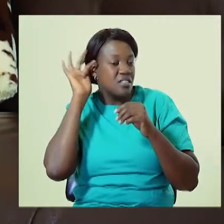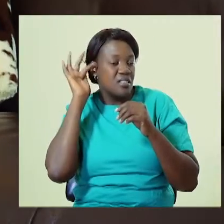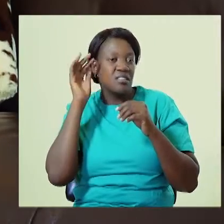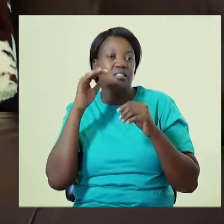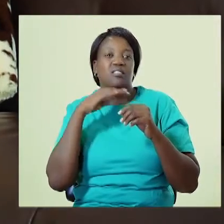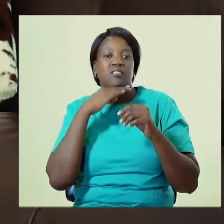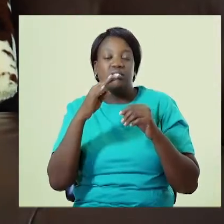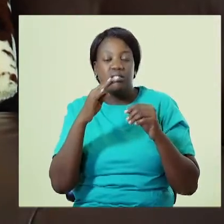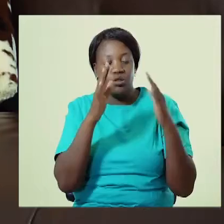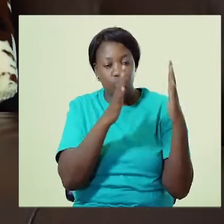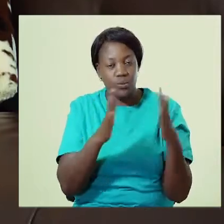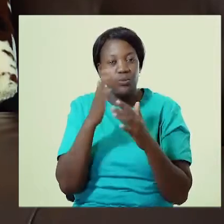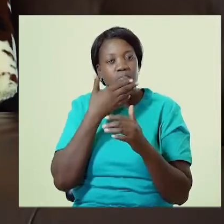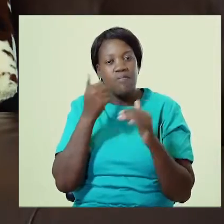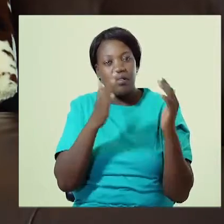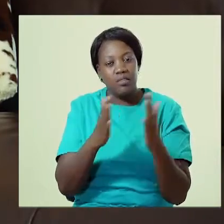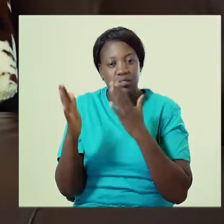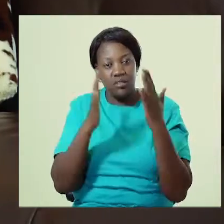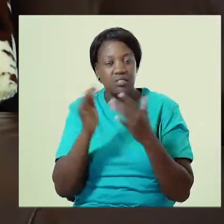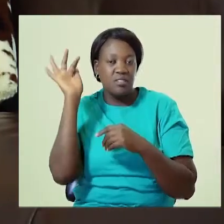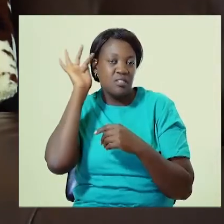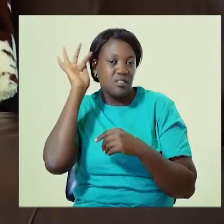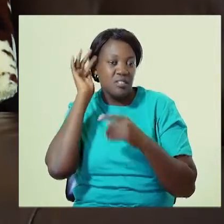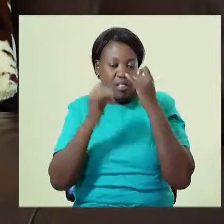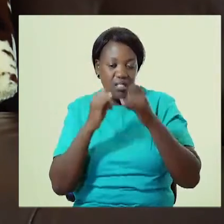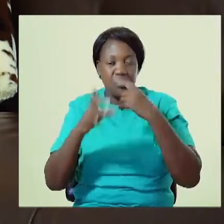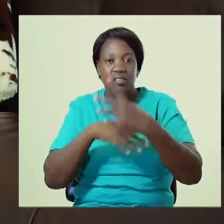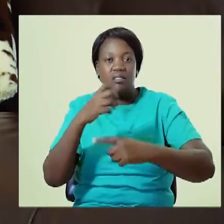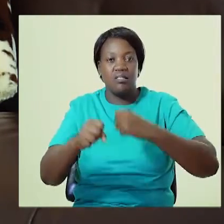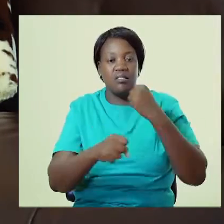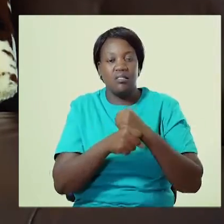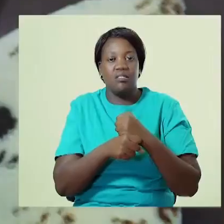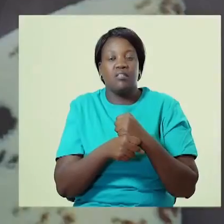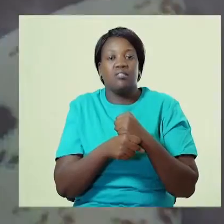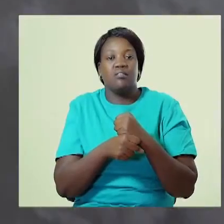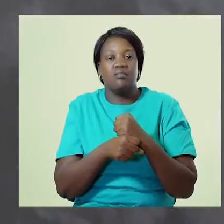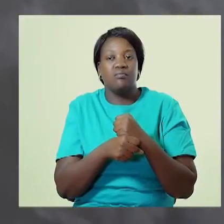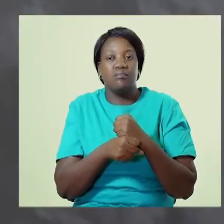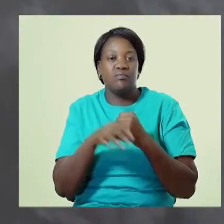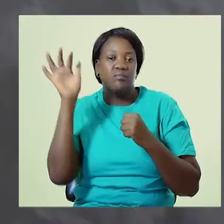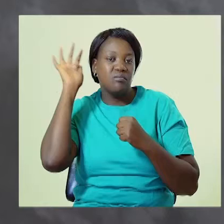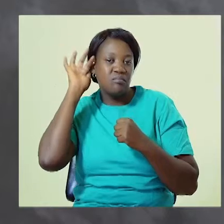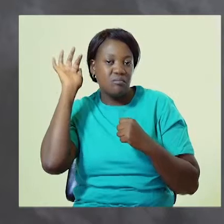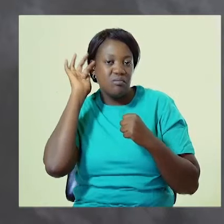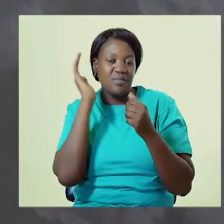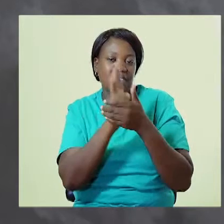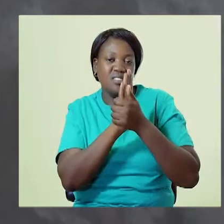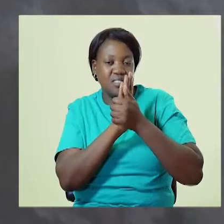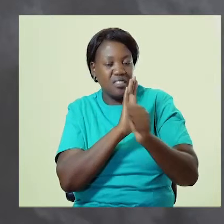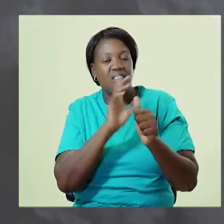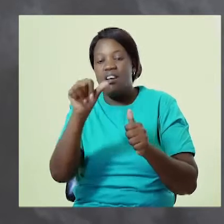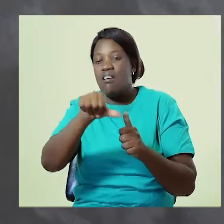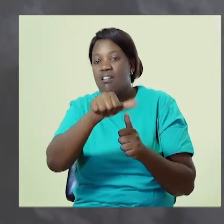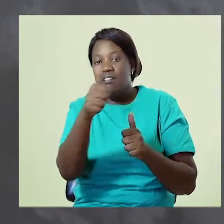to better prepare you for the listening part of the end-of-year examinations. Listening is a skill like